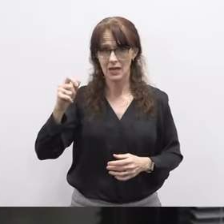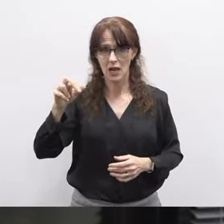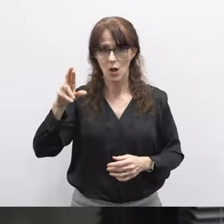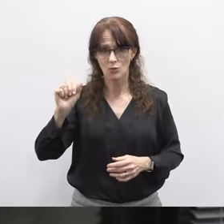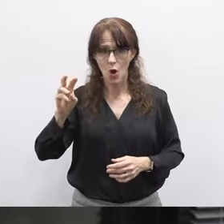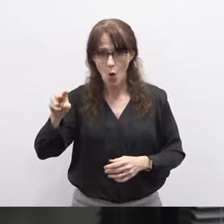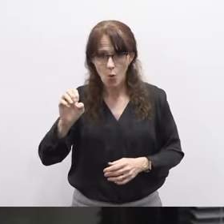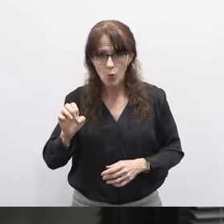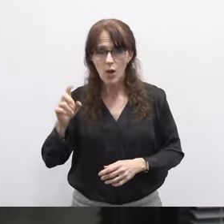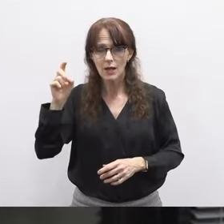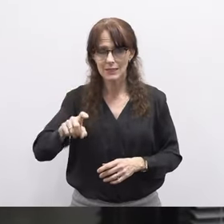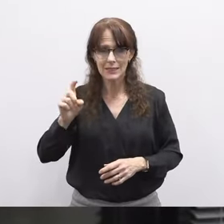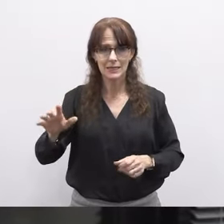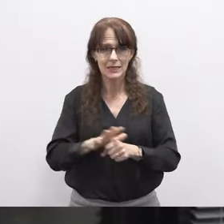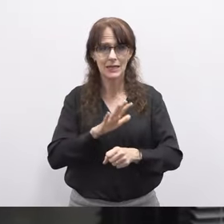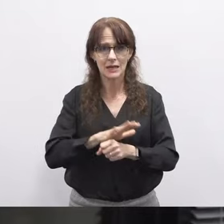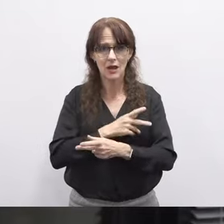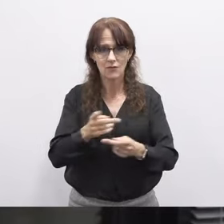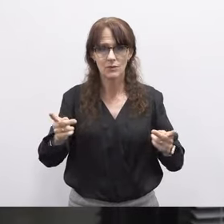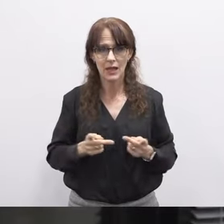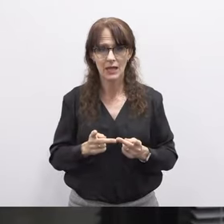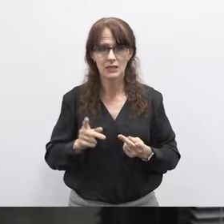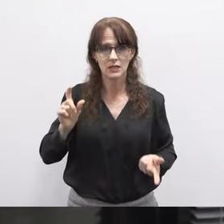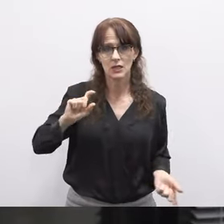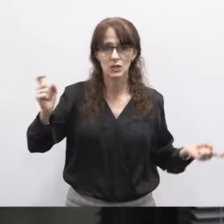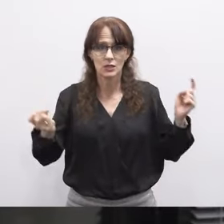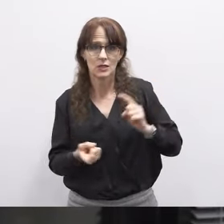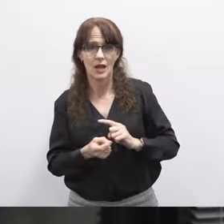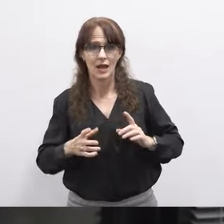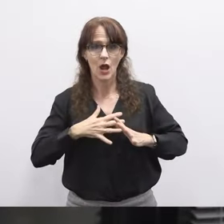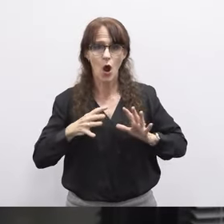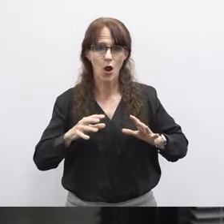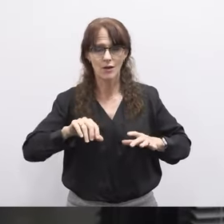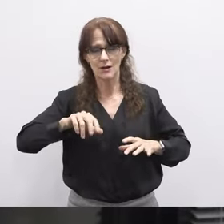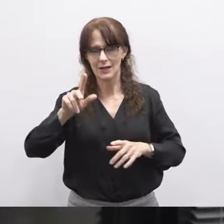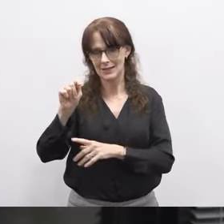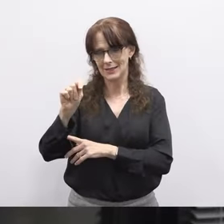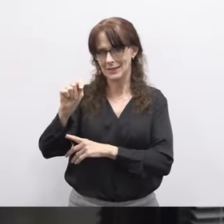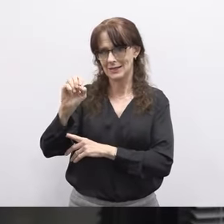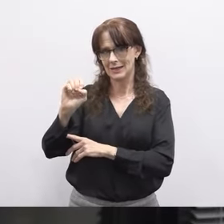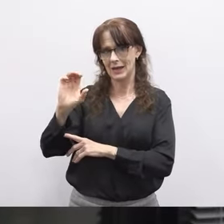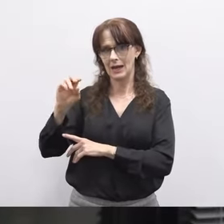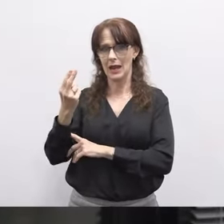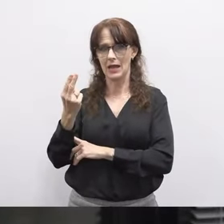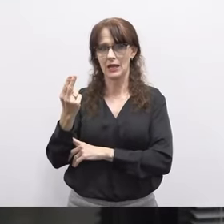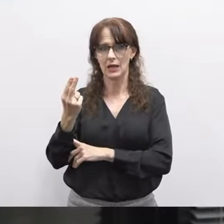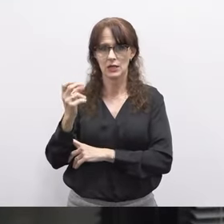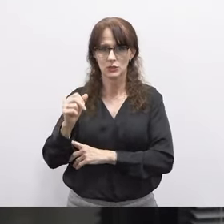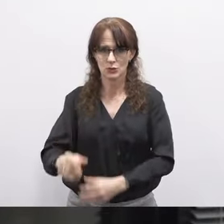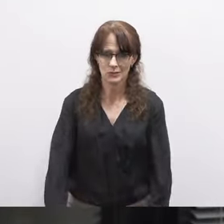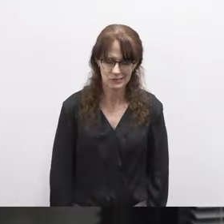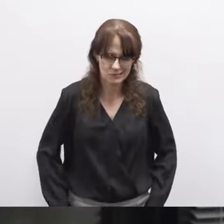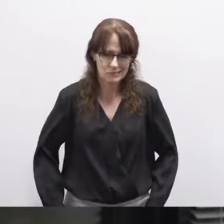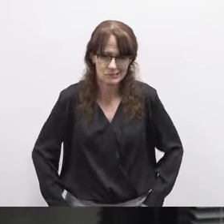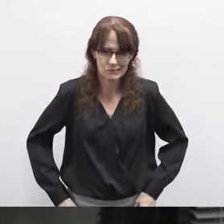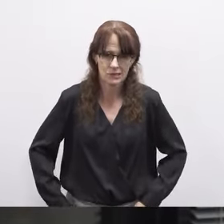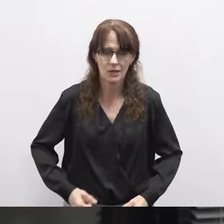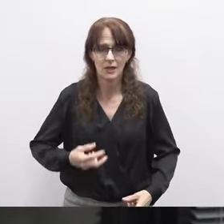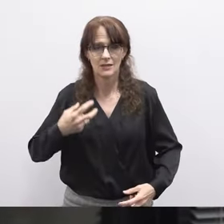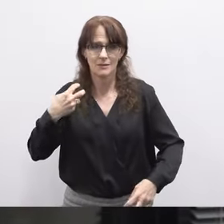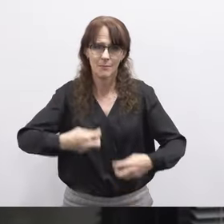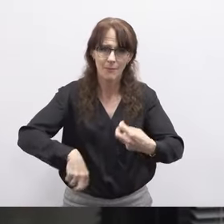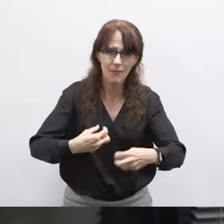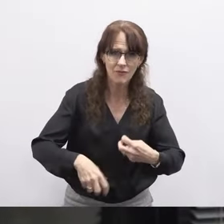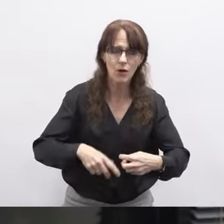we need adequate space to change into our tech suits. This is a difficult and often painful experience, or painful